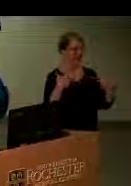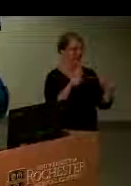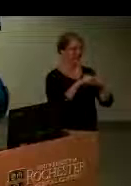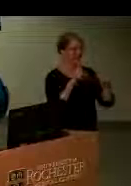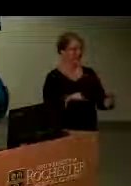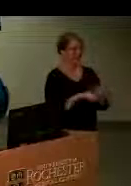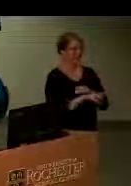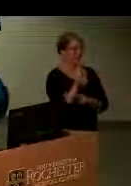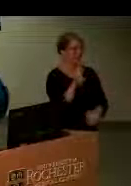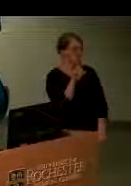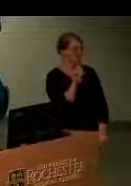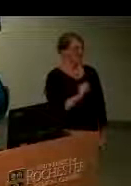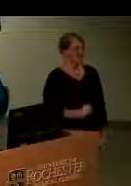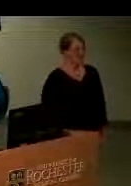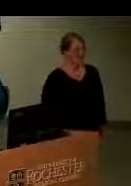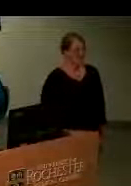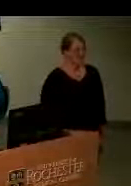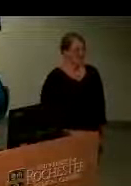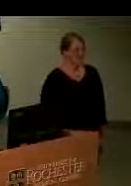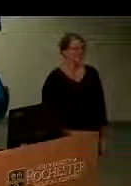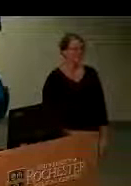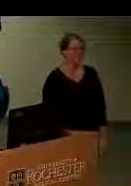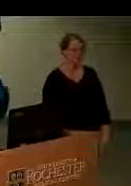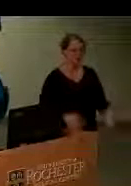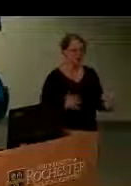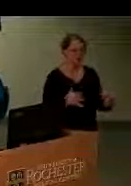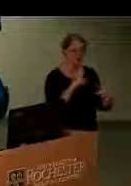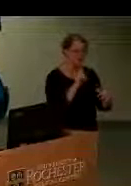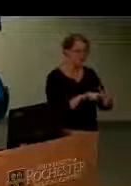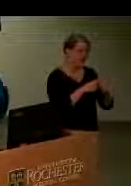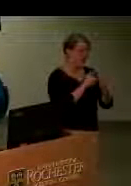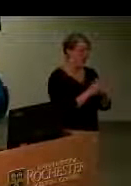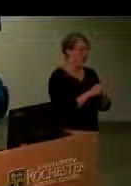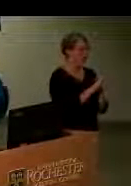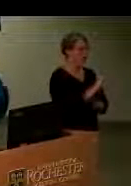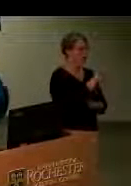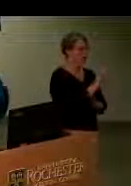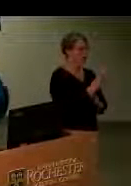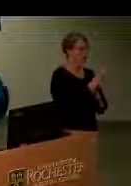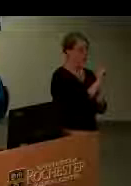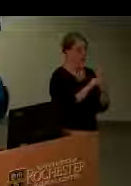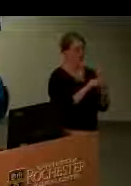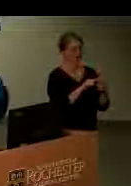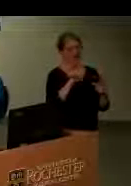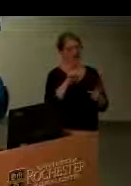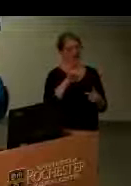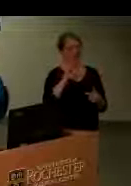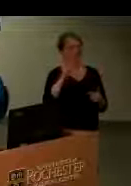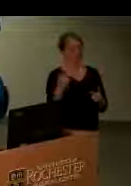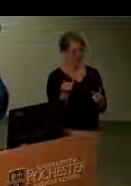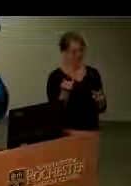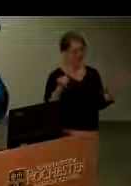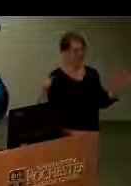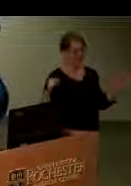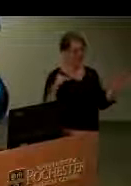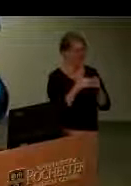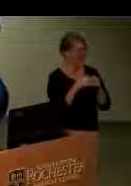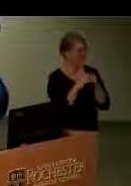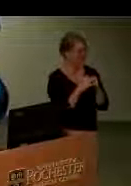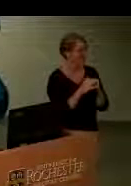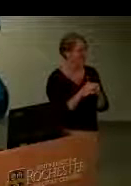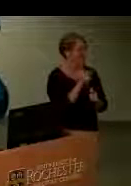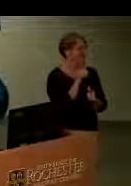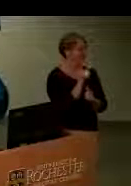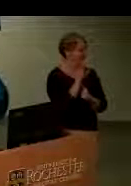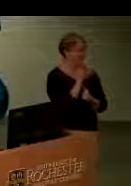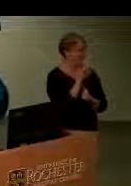States. Really started with a merger of North Shore and LIJ, and then I don't know, you got maybe